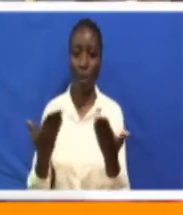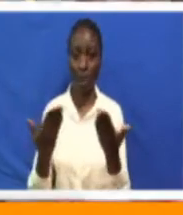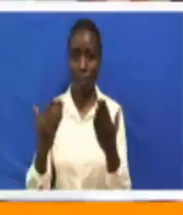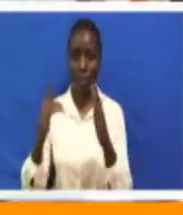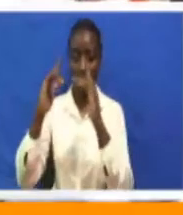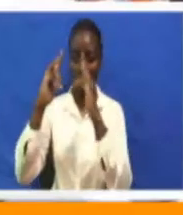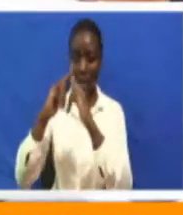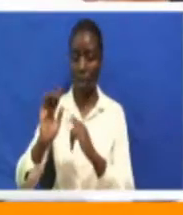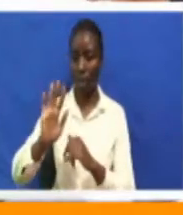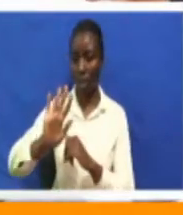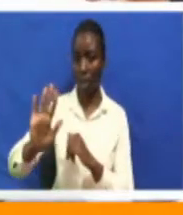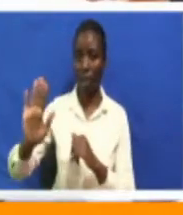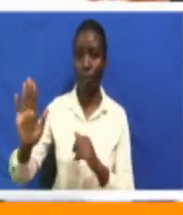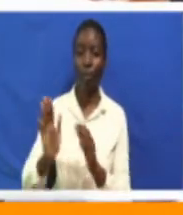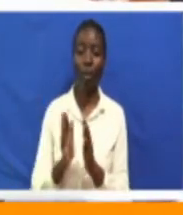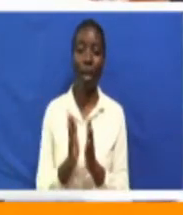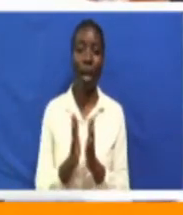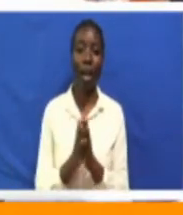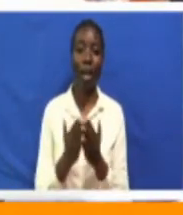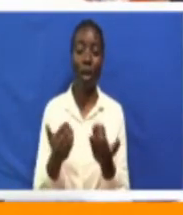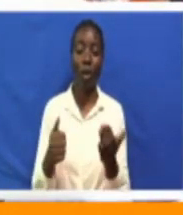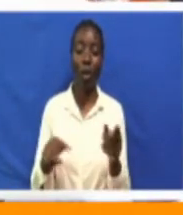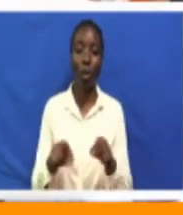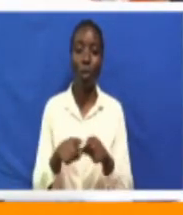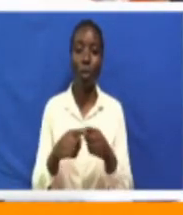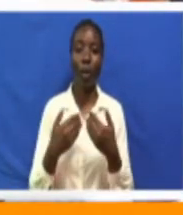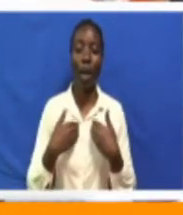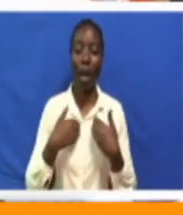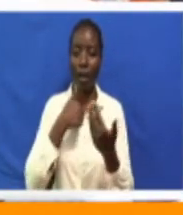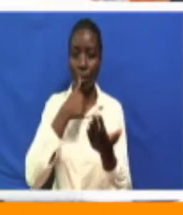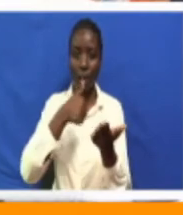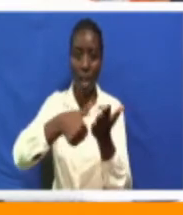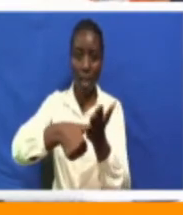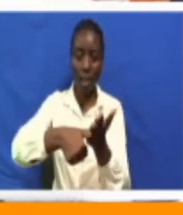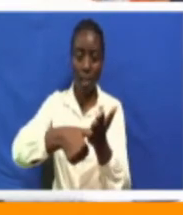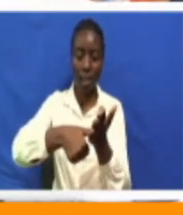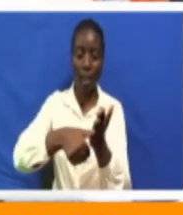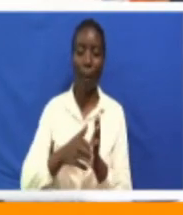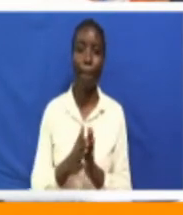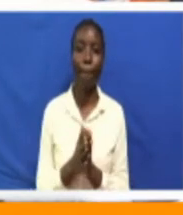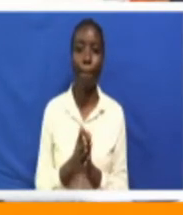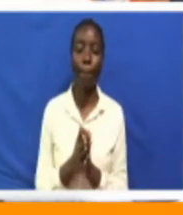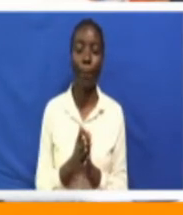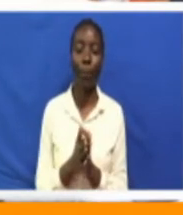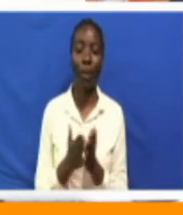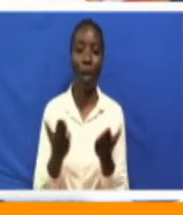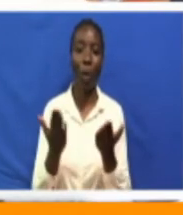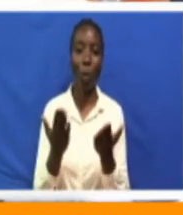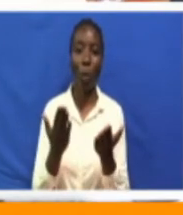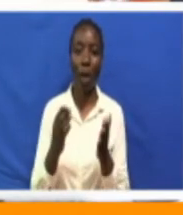gonna ask me yeah